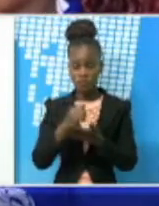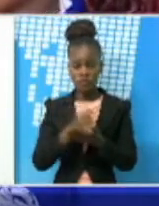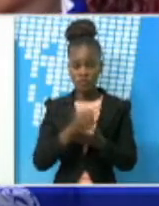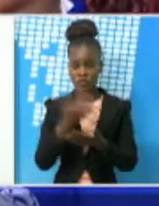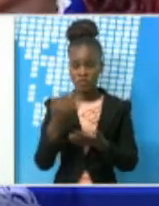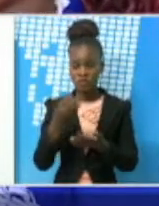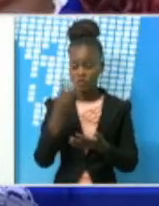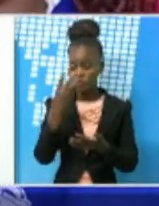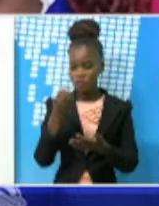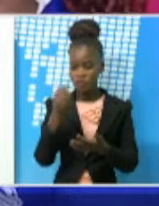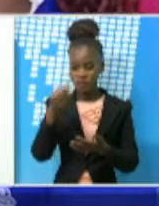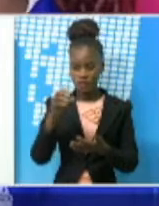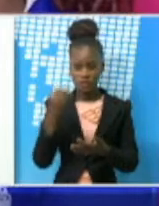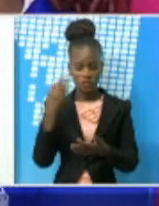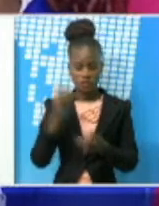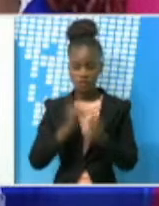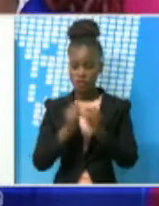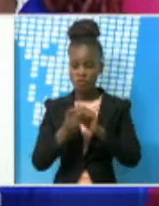72,247, of which